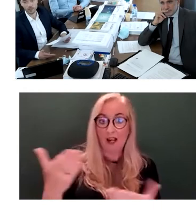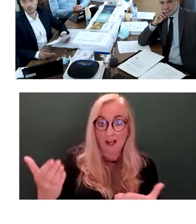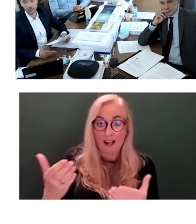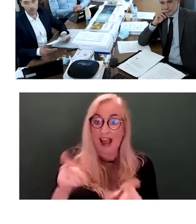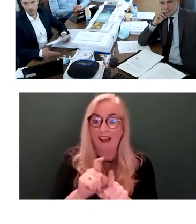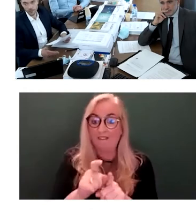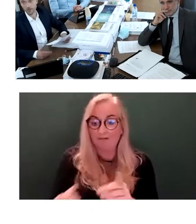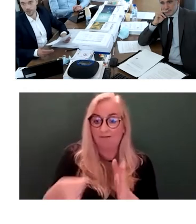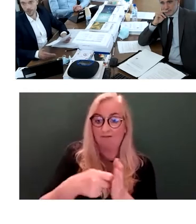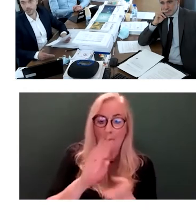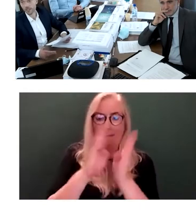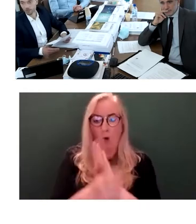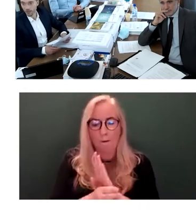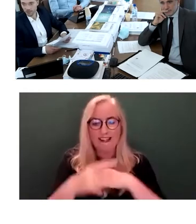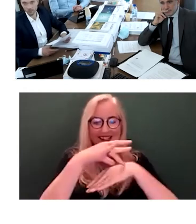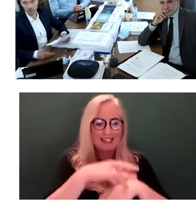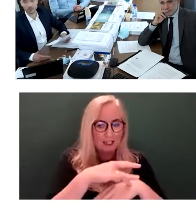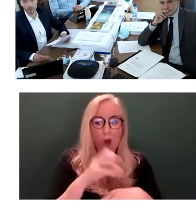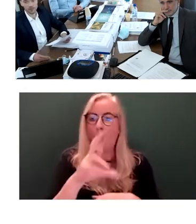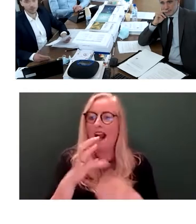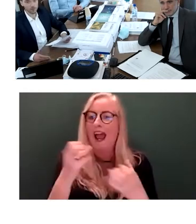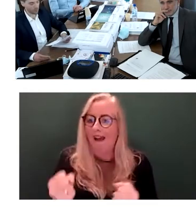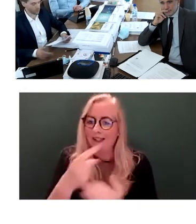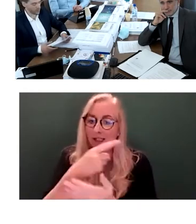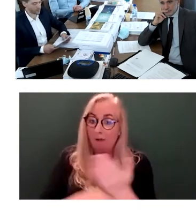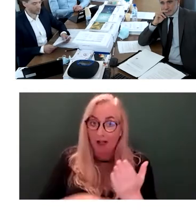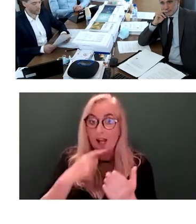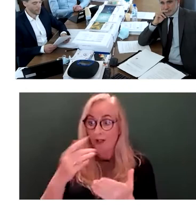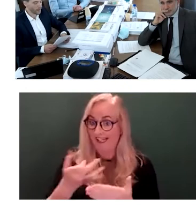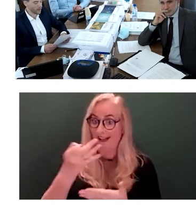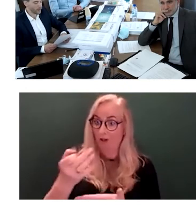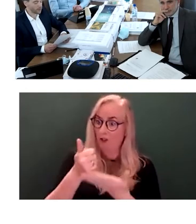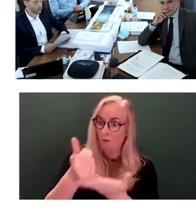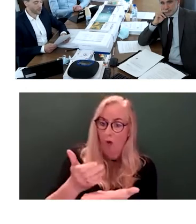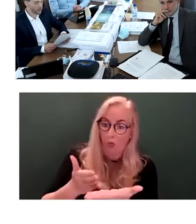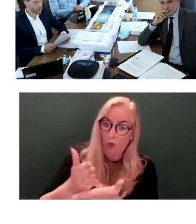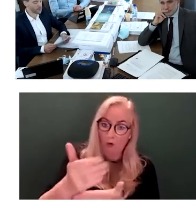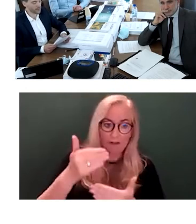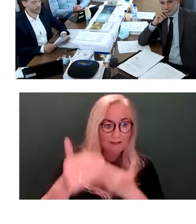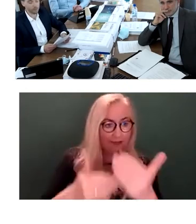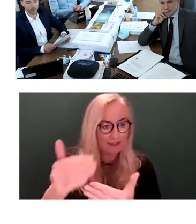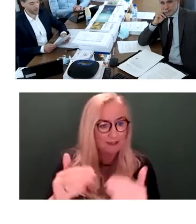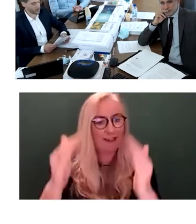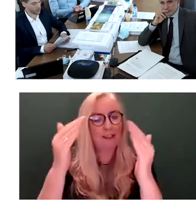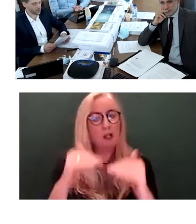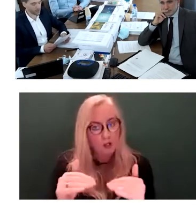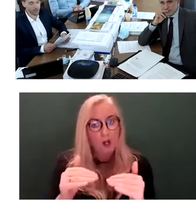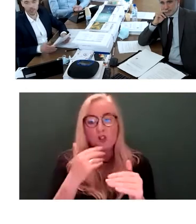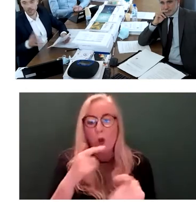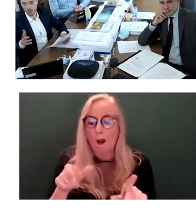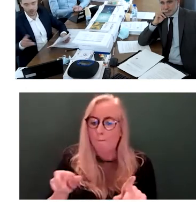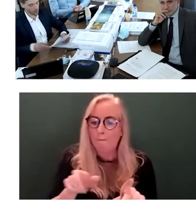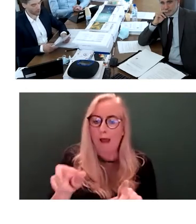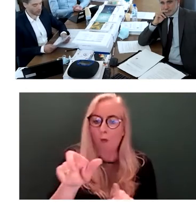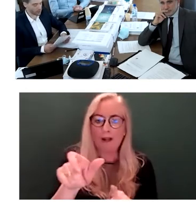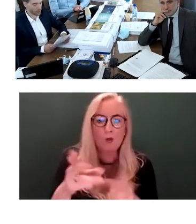acquired sickness or disability and provide support throughout this process. We're very happy to see that the Pathways to Work strategy